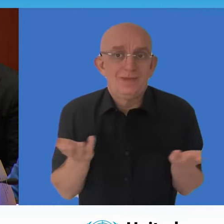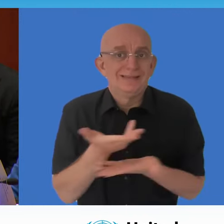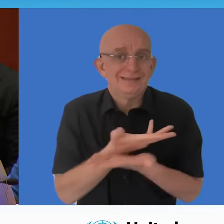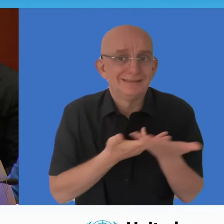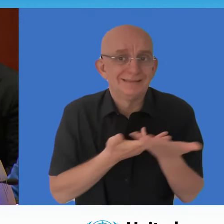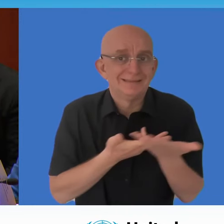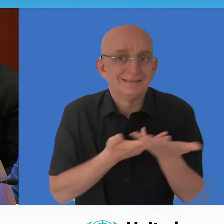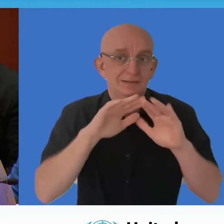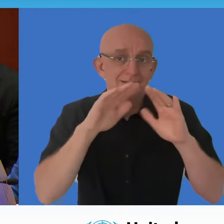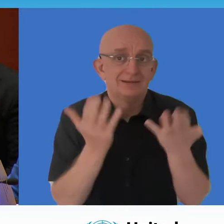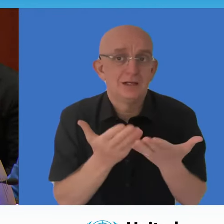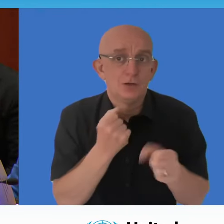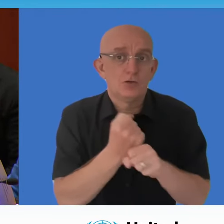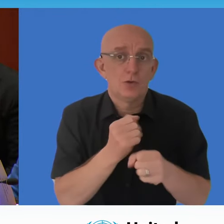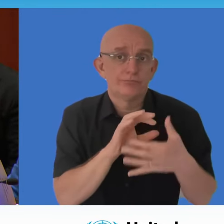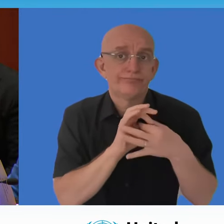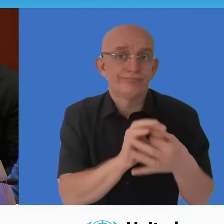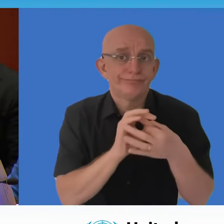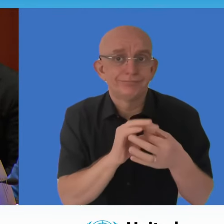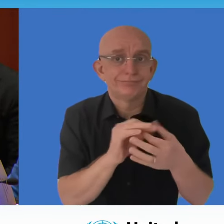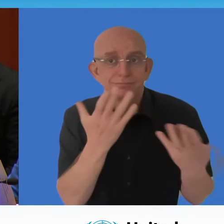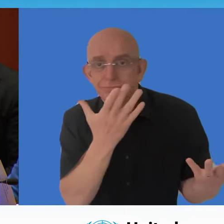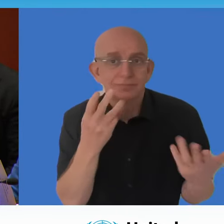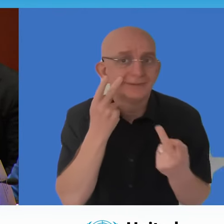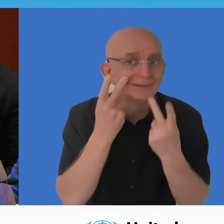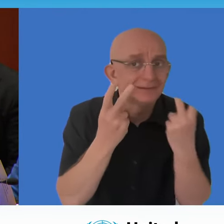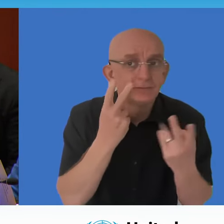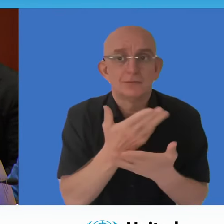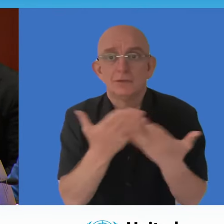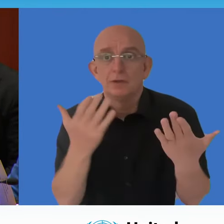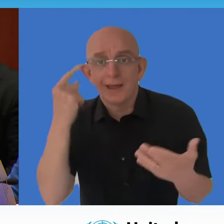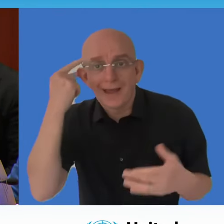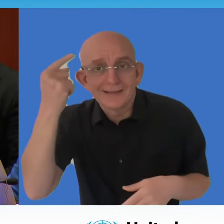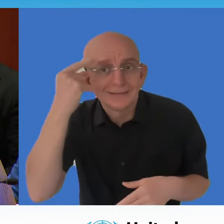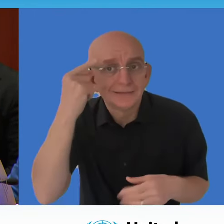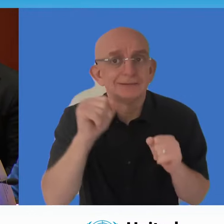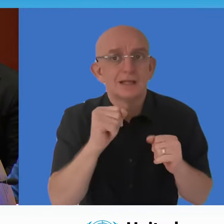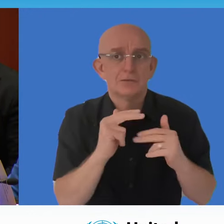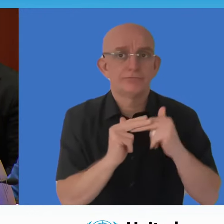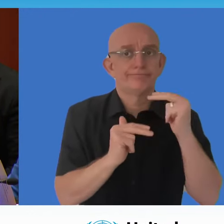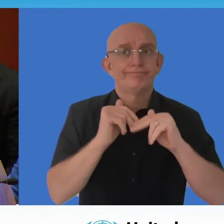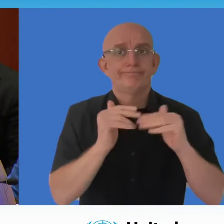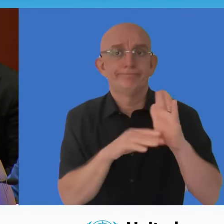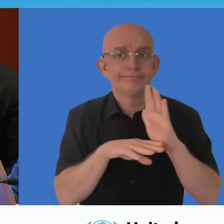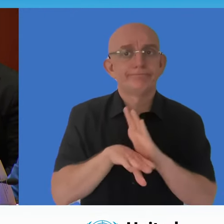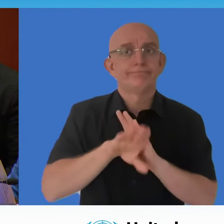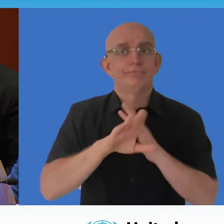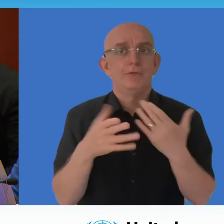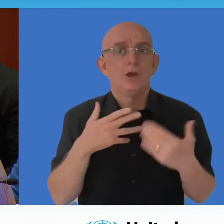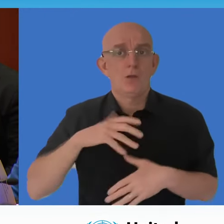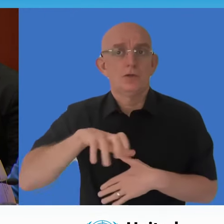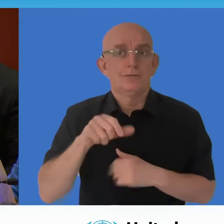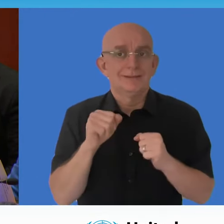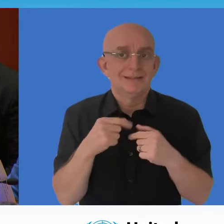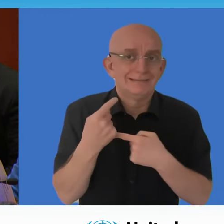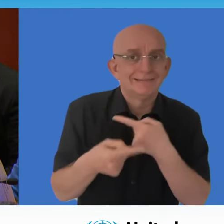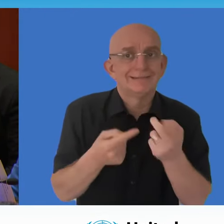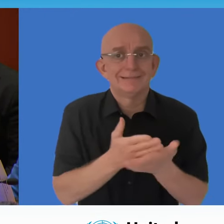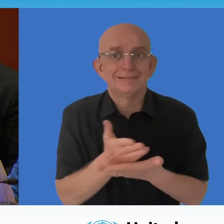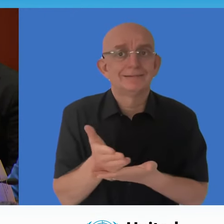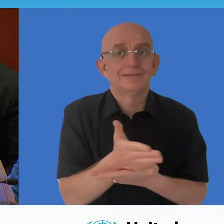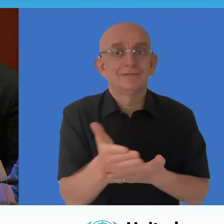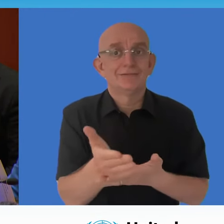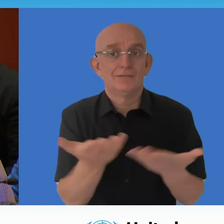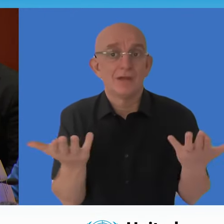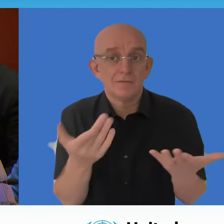By helping us to rebuild our country, you're helping us to survive. By helping us to survive, you're helping to preserve